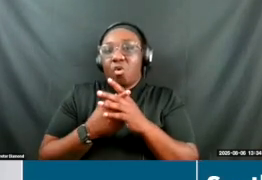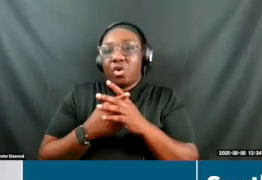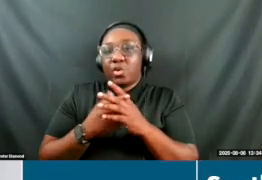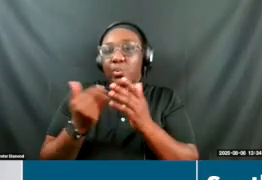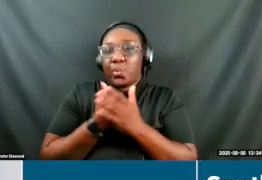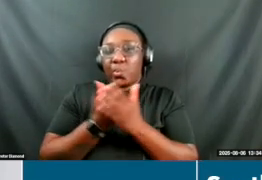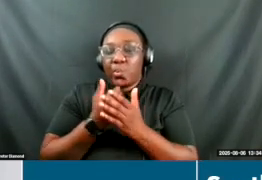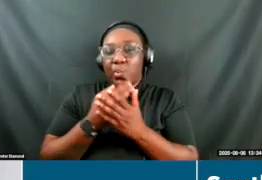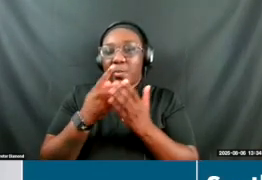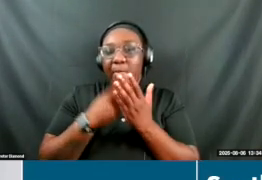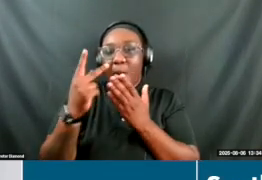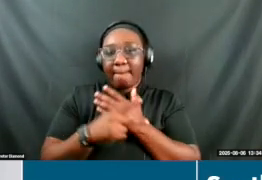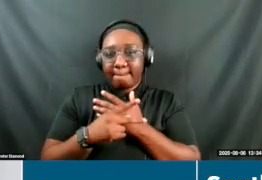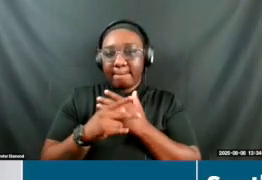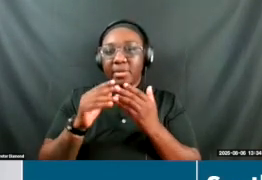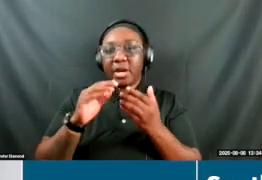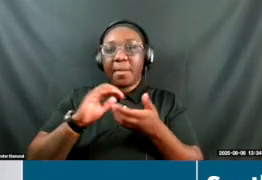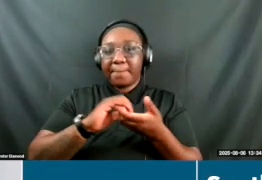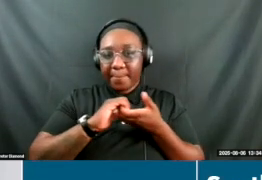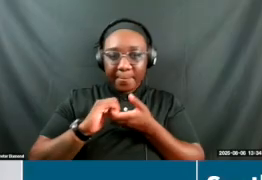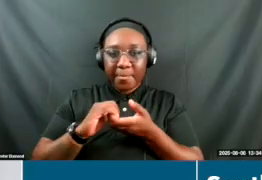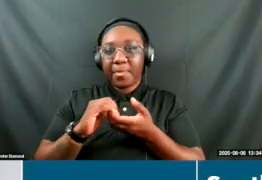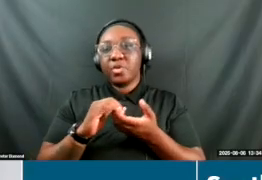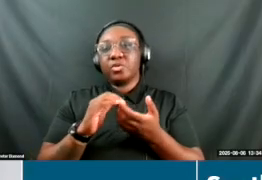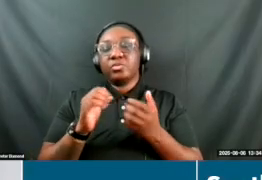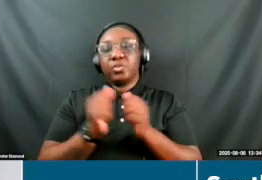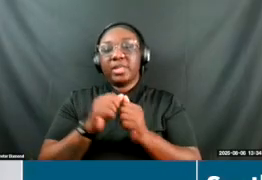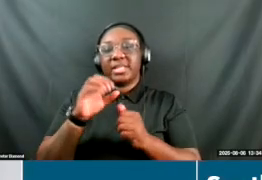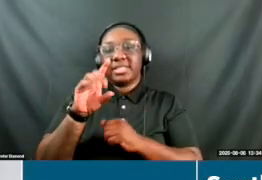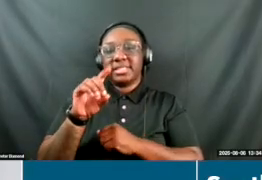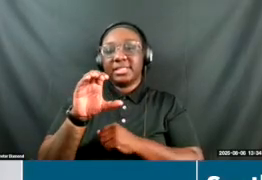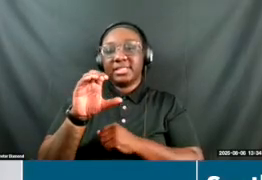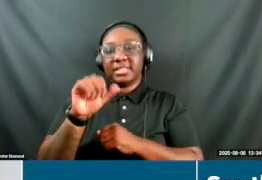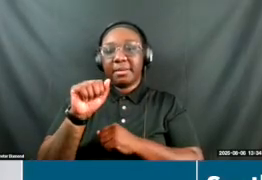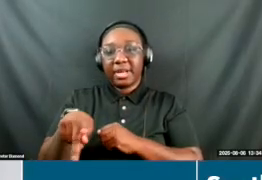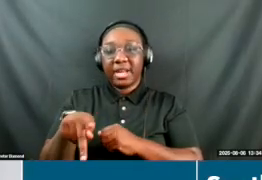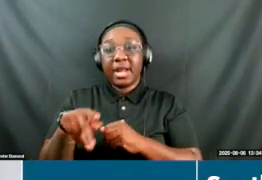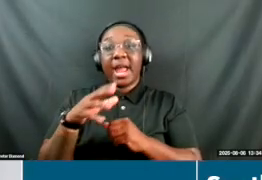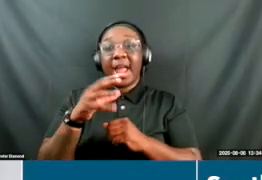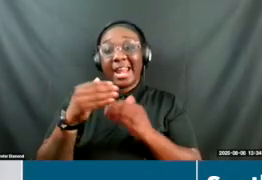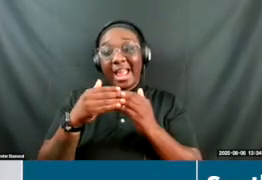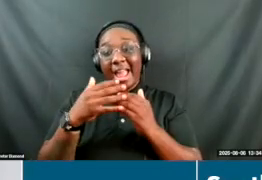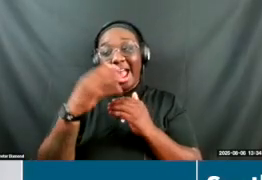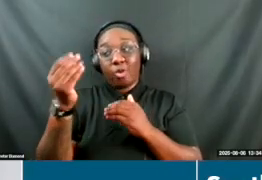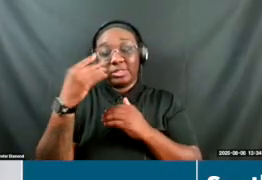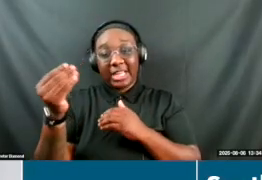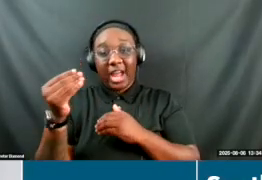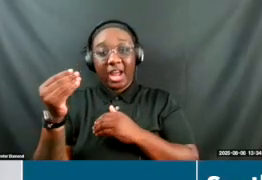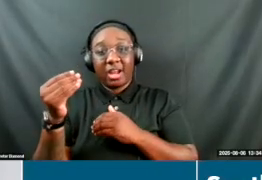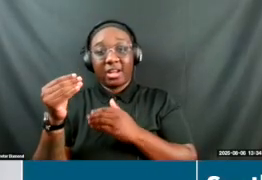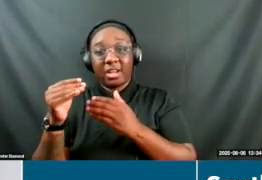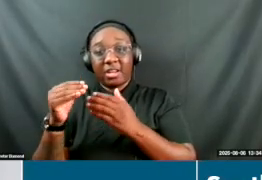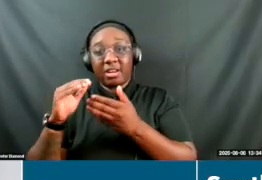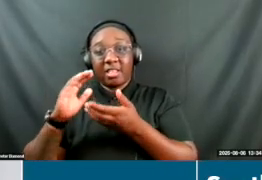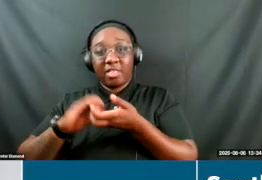this partnership, those living within the San Diego Clean Cars for All territory but are not living within a DAC would not have access to a